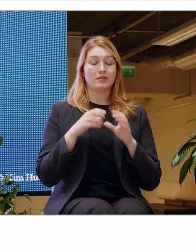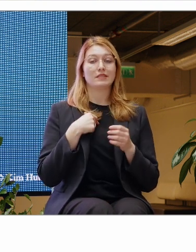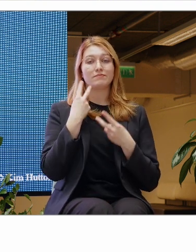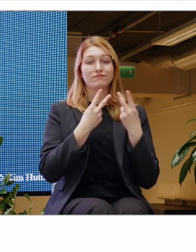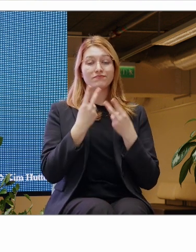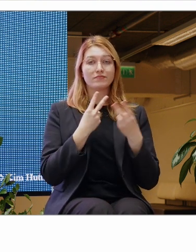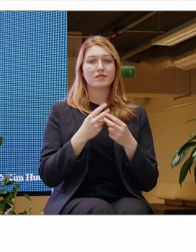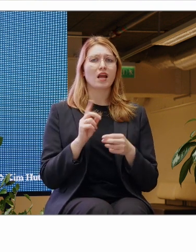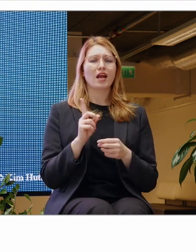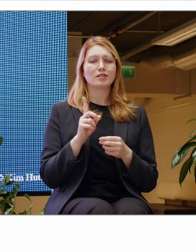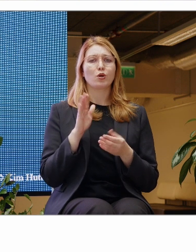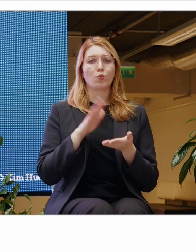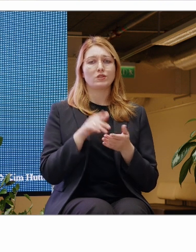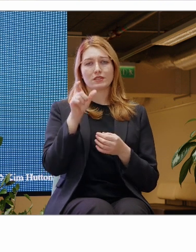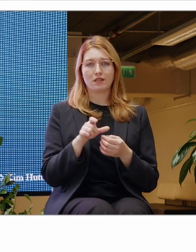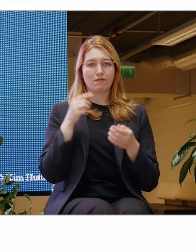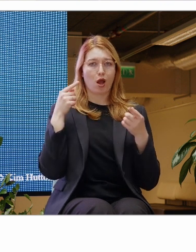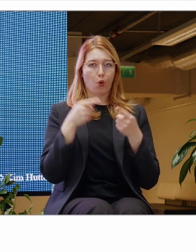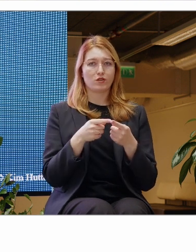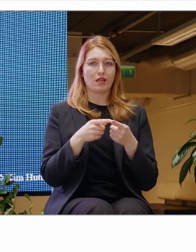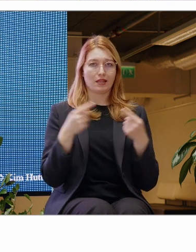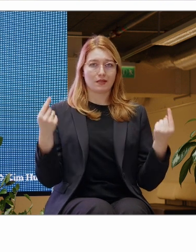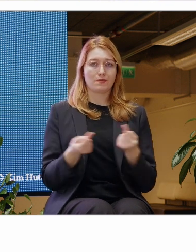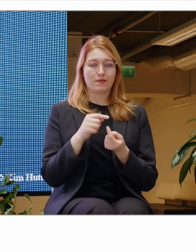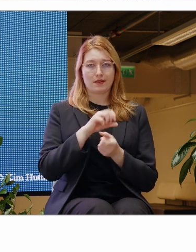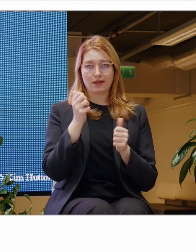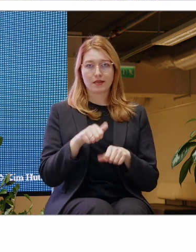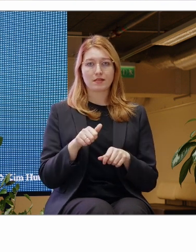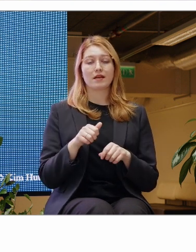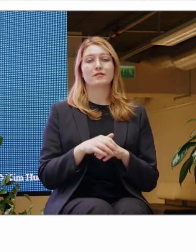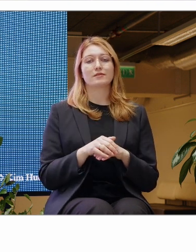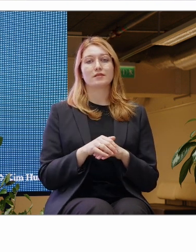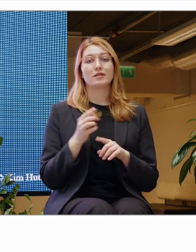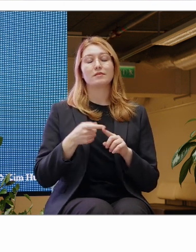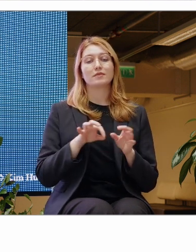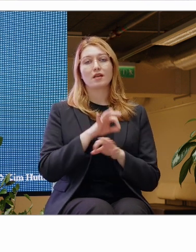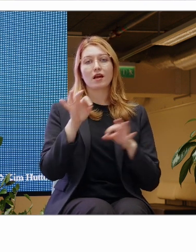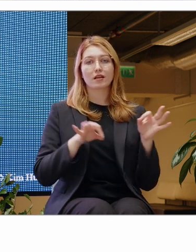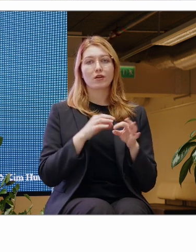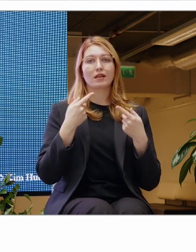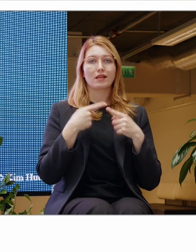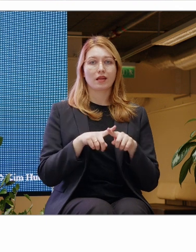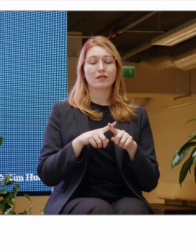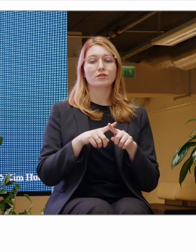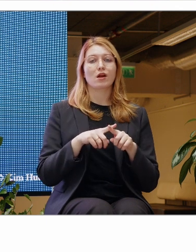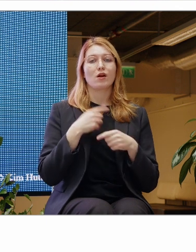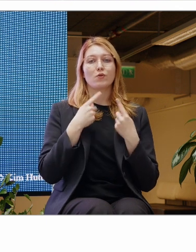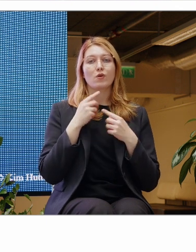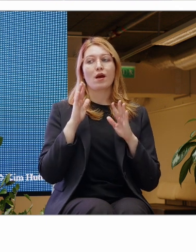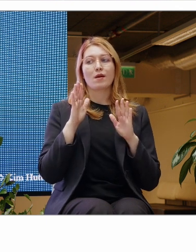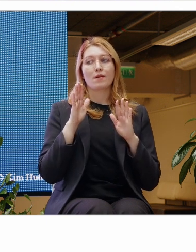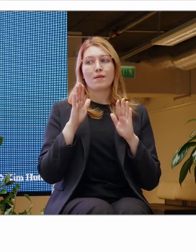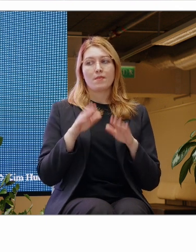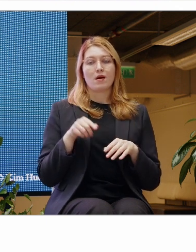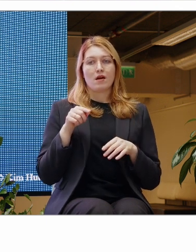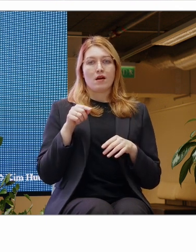at what is human-centred design. And I know there's probably many people here from the design and architectural technical world that talk about this iterative